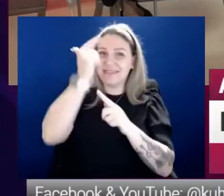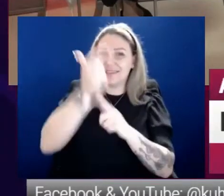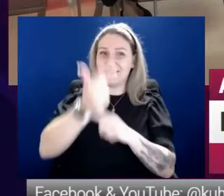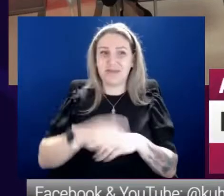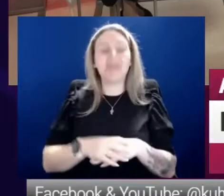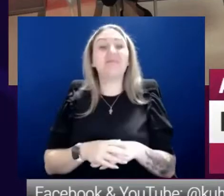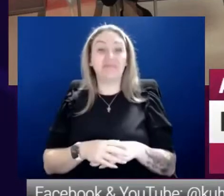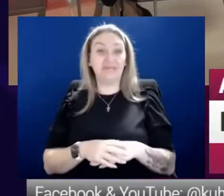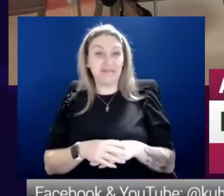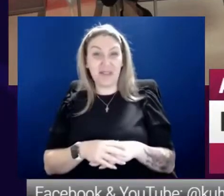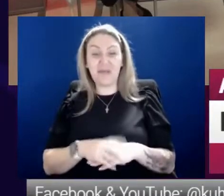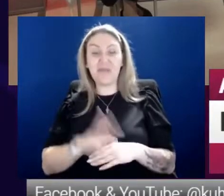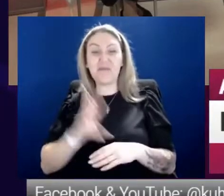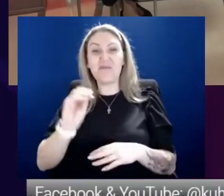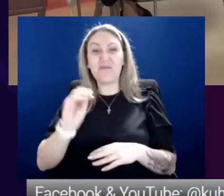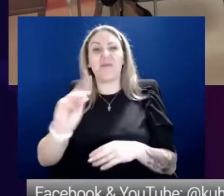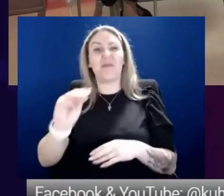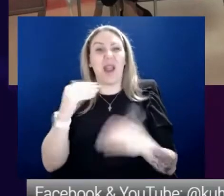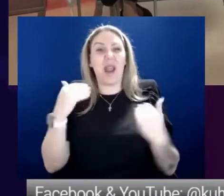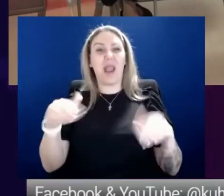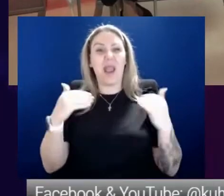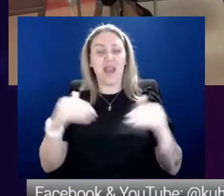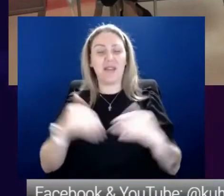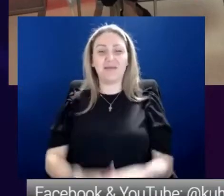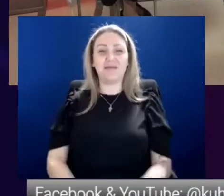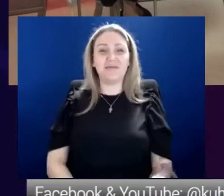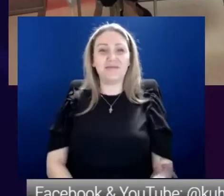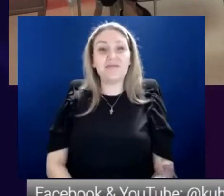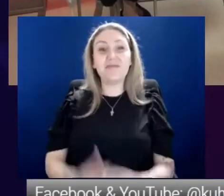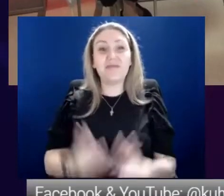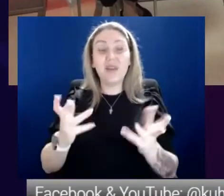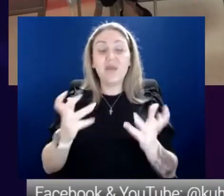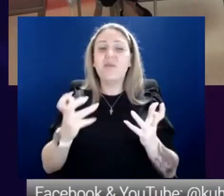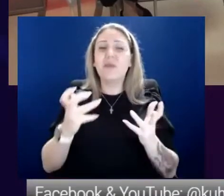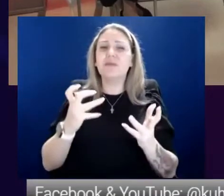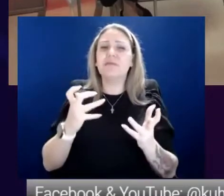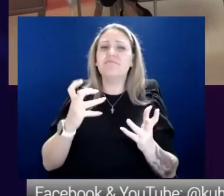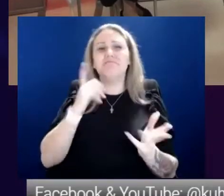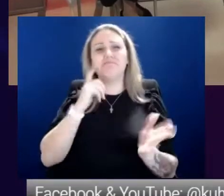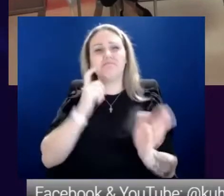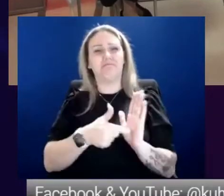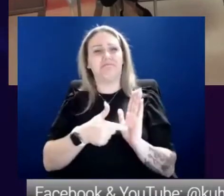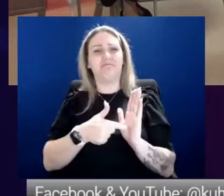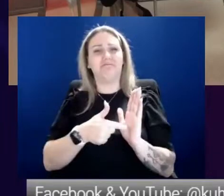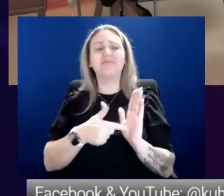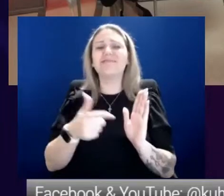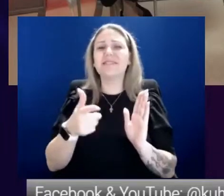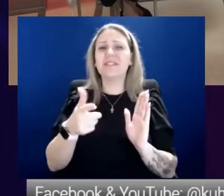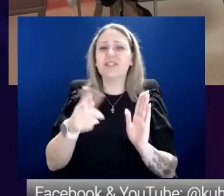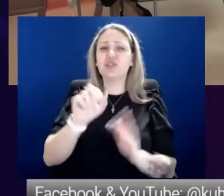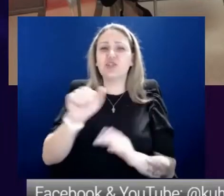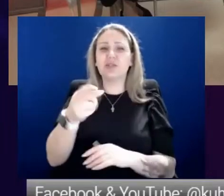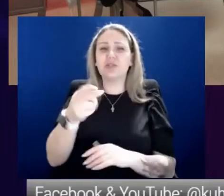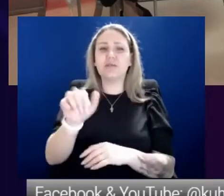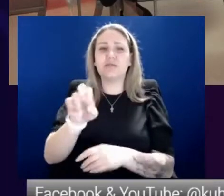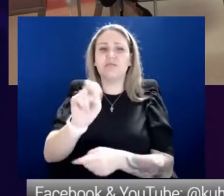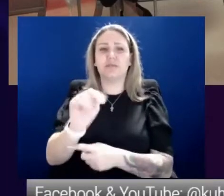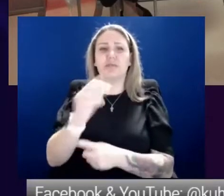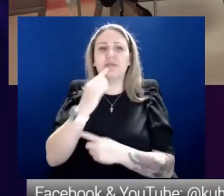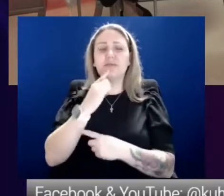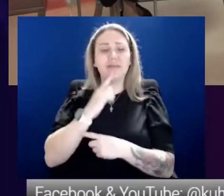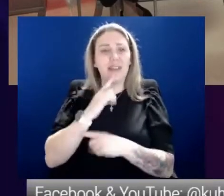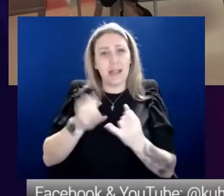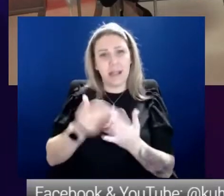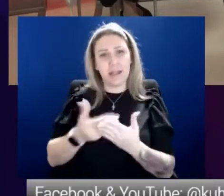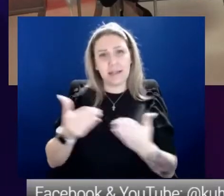so sweet. Well, I want to acknowledge something that Shannon said. The very last thing you said in our story about you was about extending